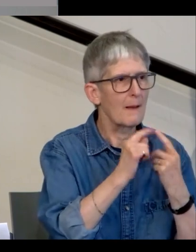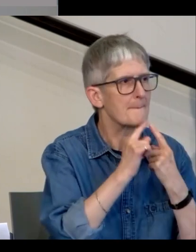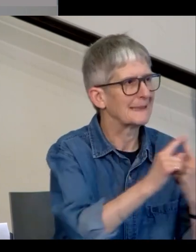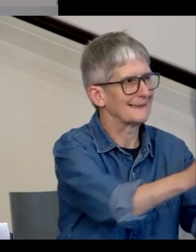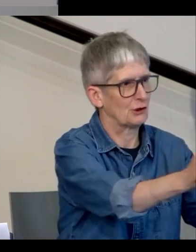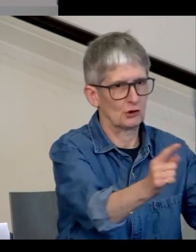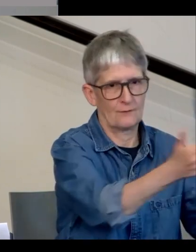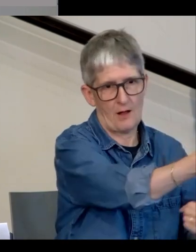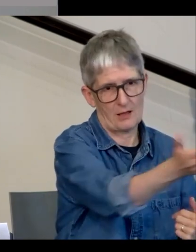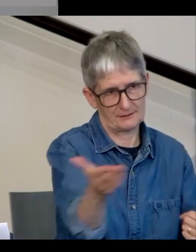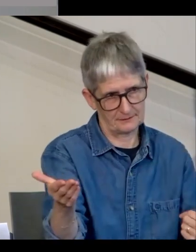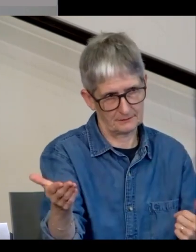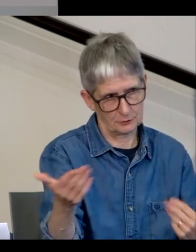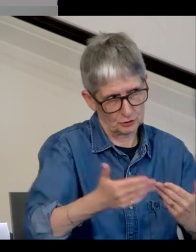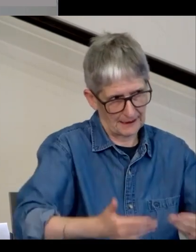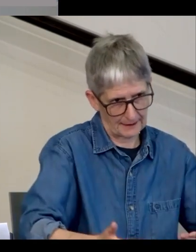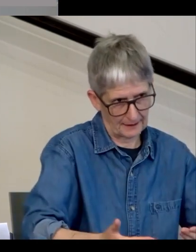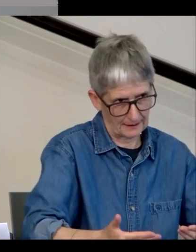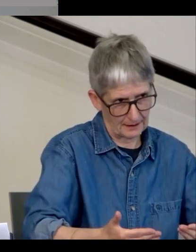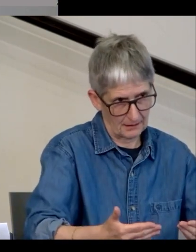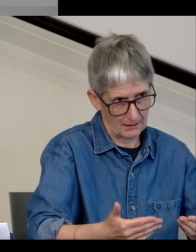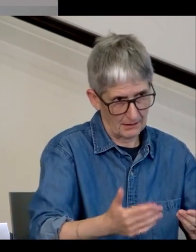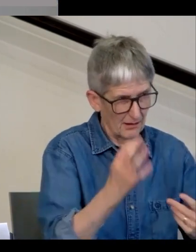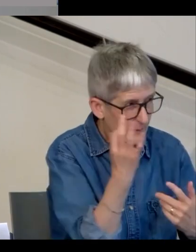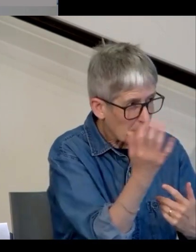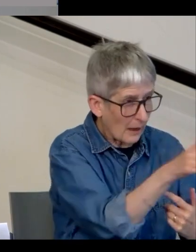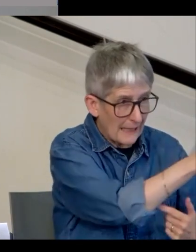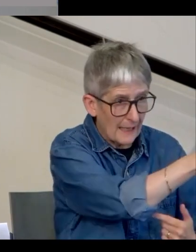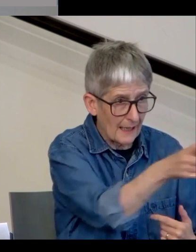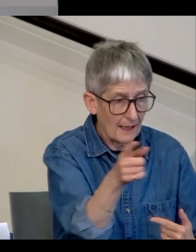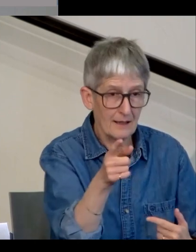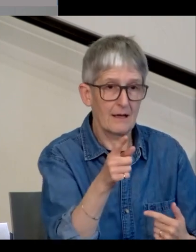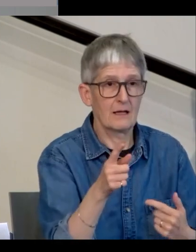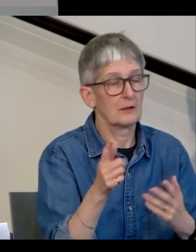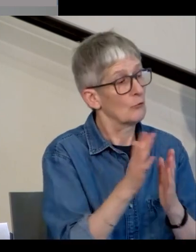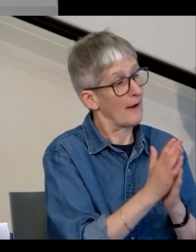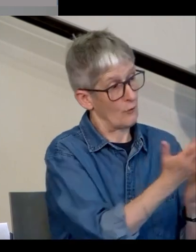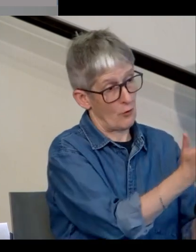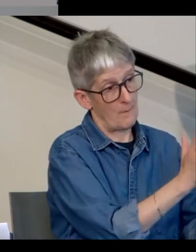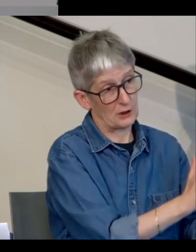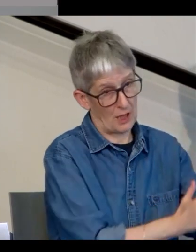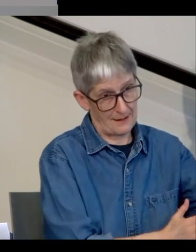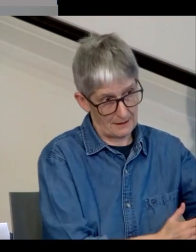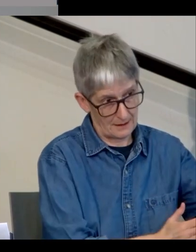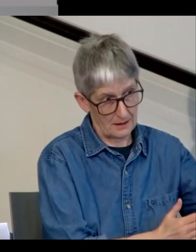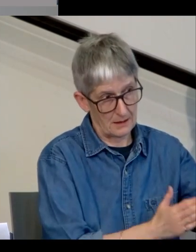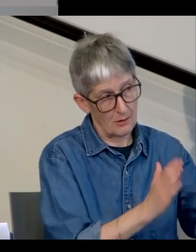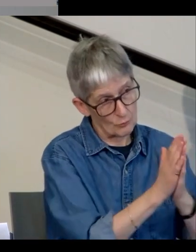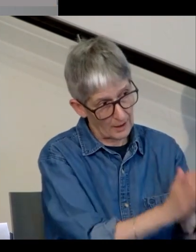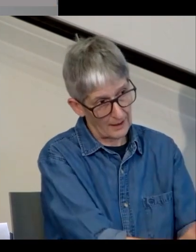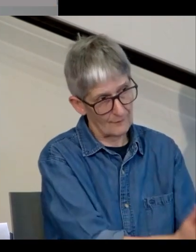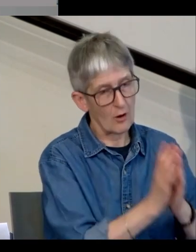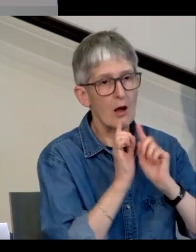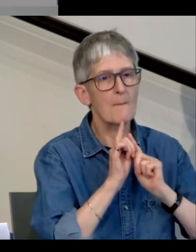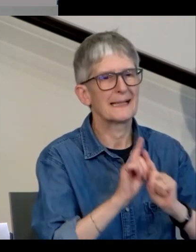specific church. And even this specific congregation. So we pray for Michelle, Lord. We pray for the message